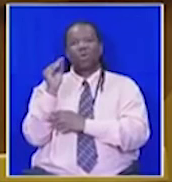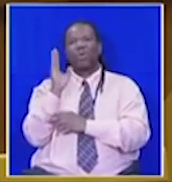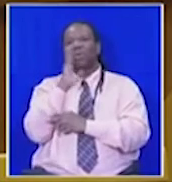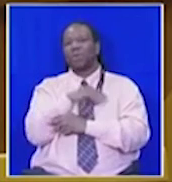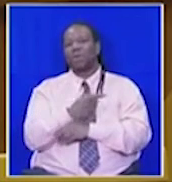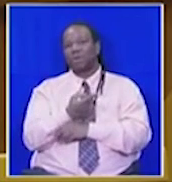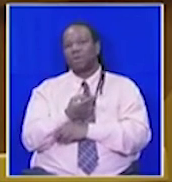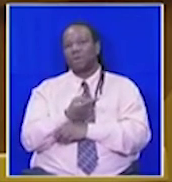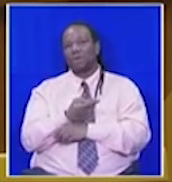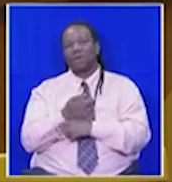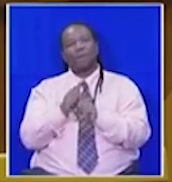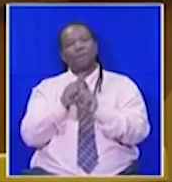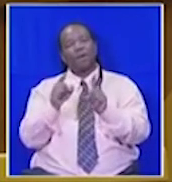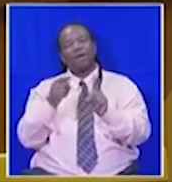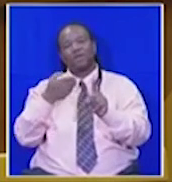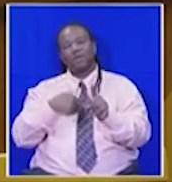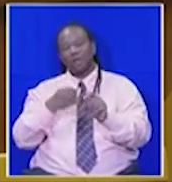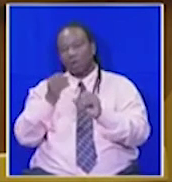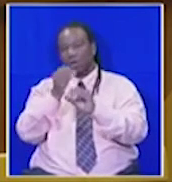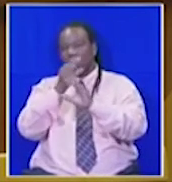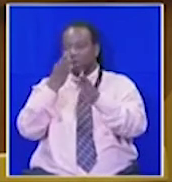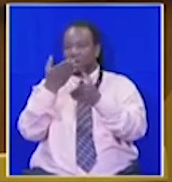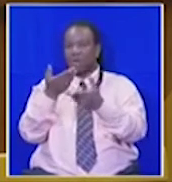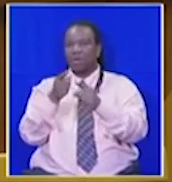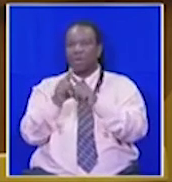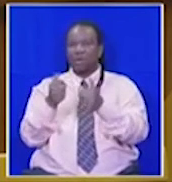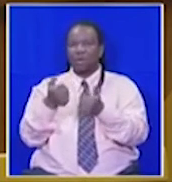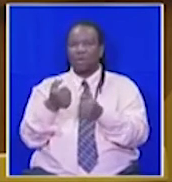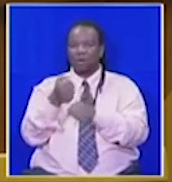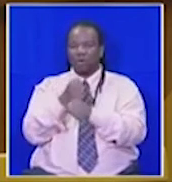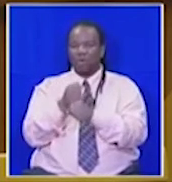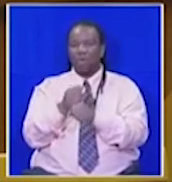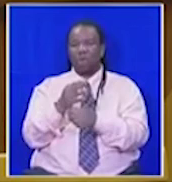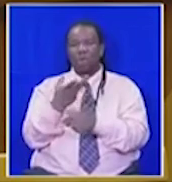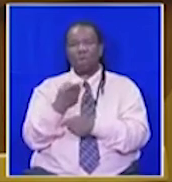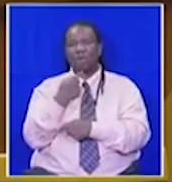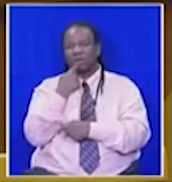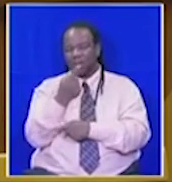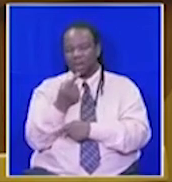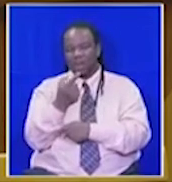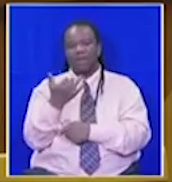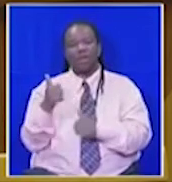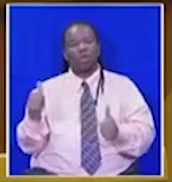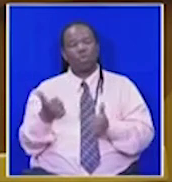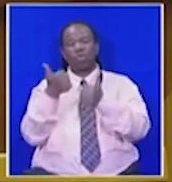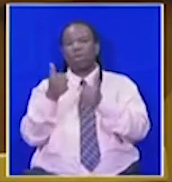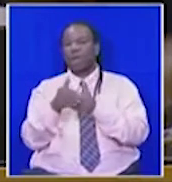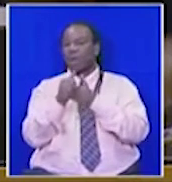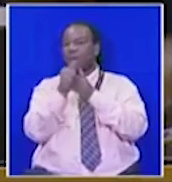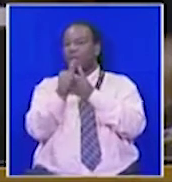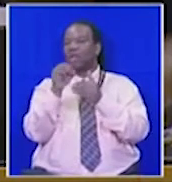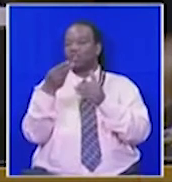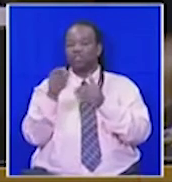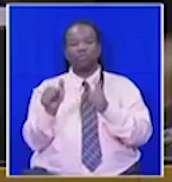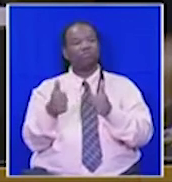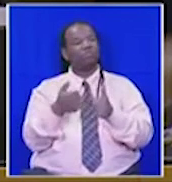for a long-term vision when we already have one. Maybe we must provide him with a copy. He's talking about resilience and leadership when we've adequately demonstrated